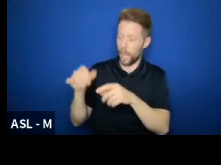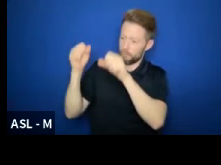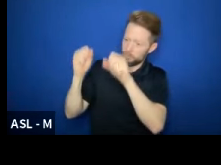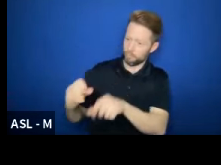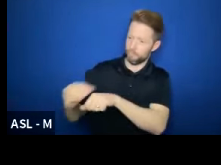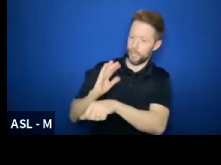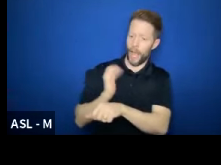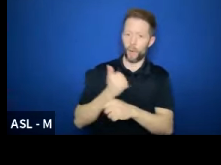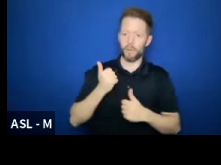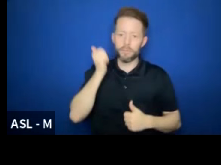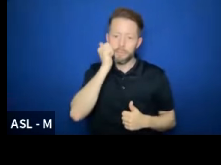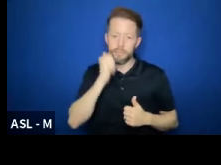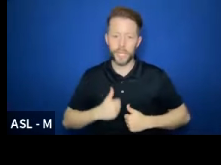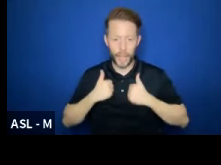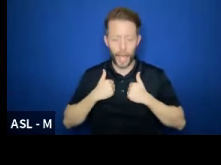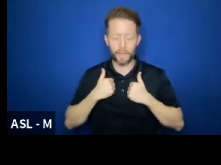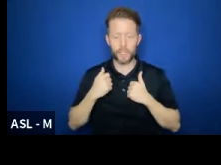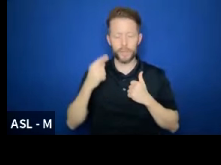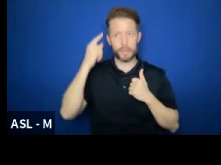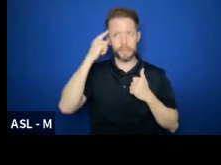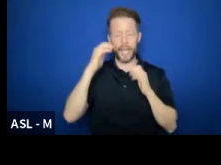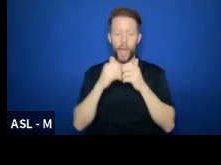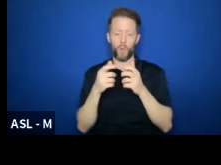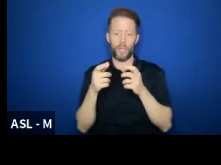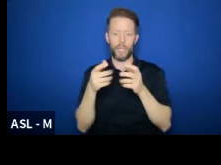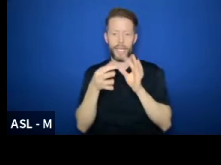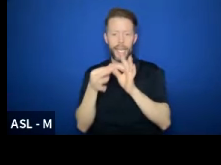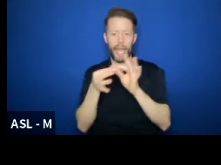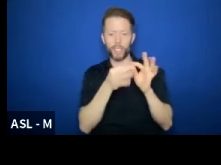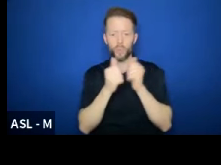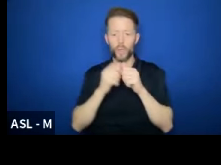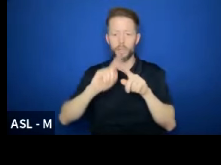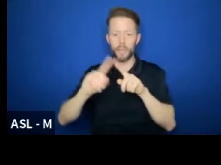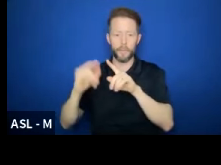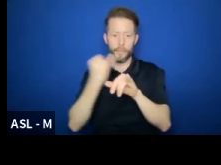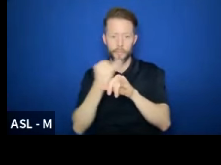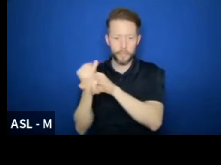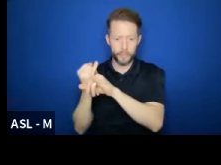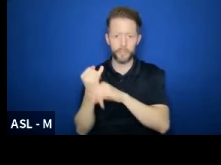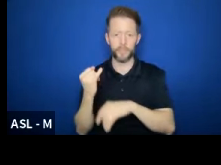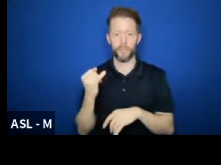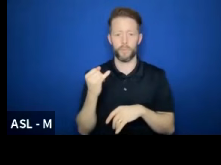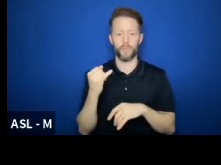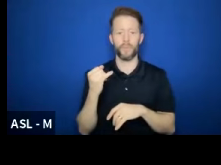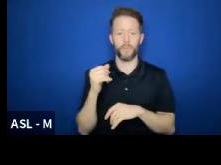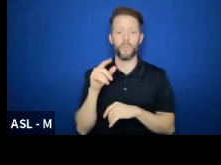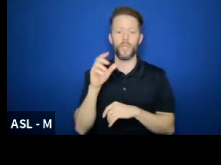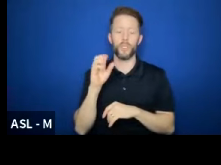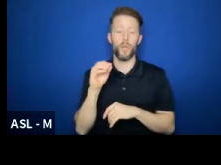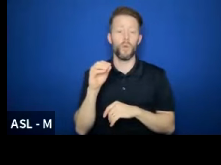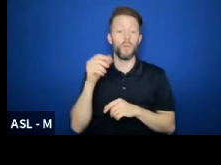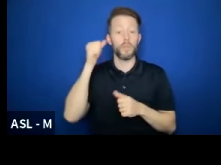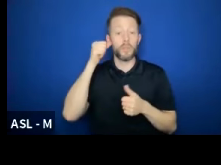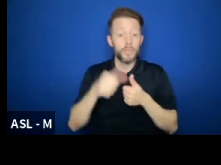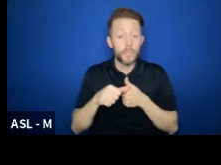systems, engage these different institutions, and demand and create space for democratic governance, right? And so we can think,